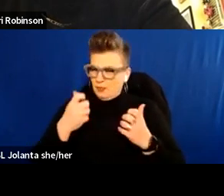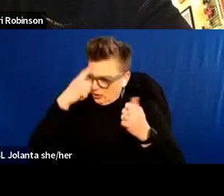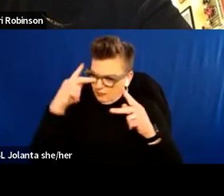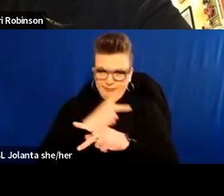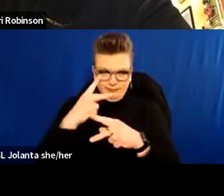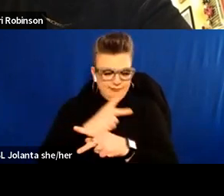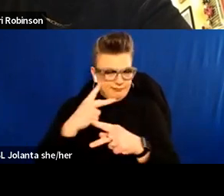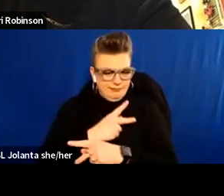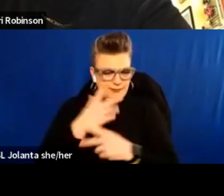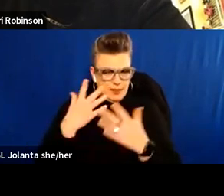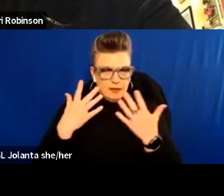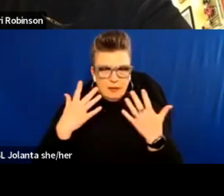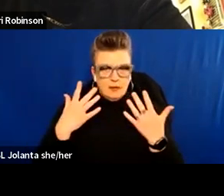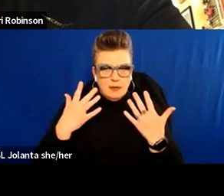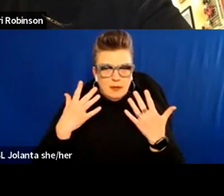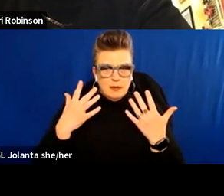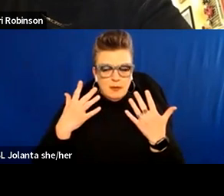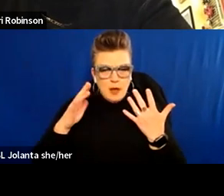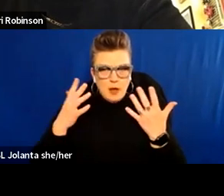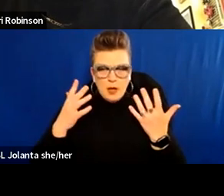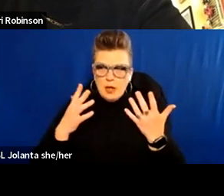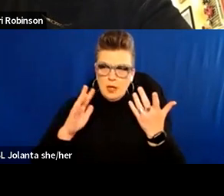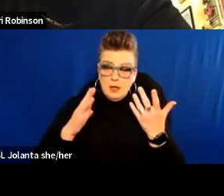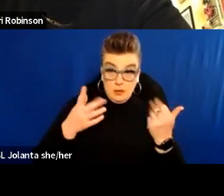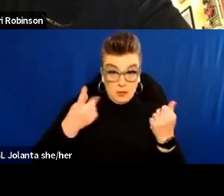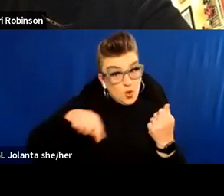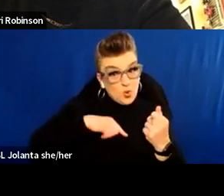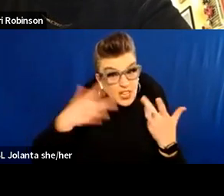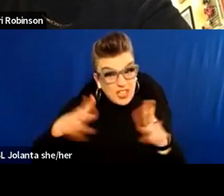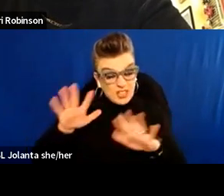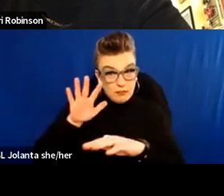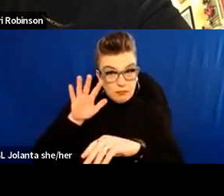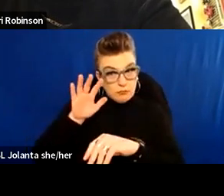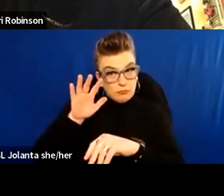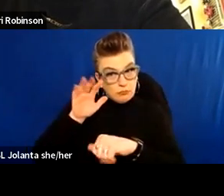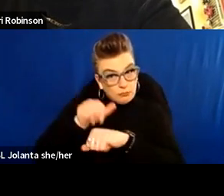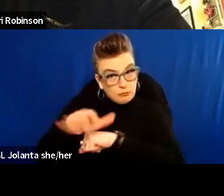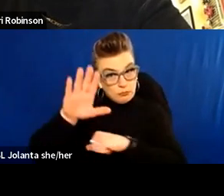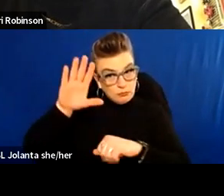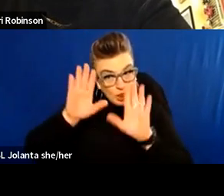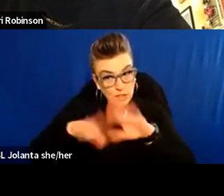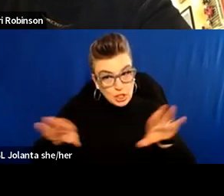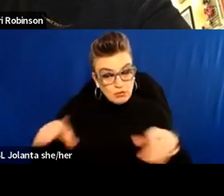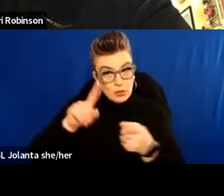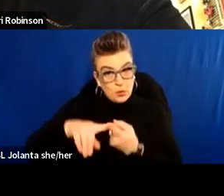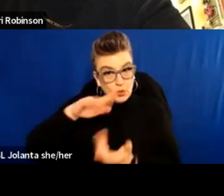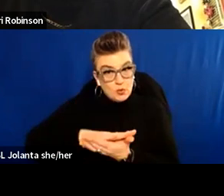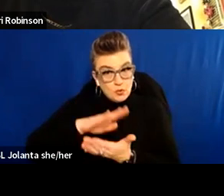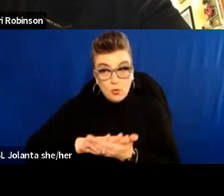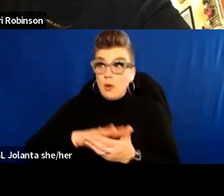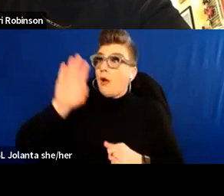my head around this but you know i we sent our school we sent our children to the school that they were assigned by